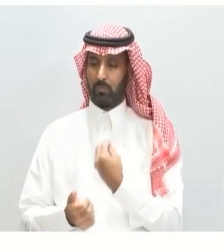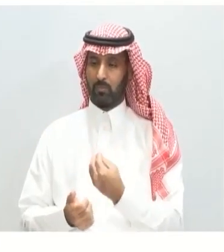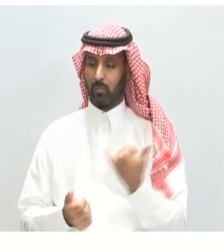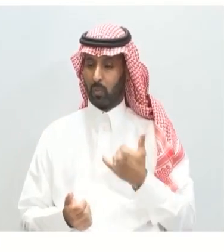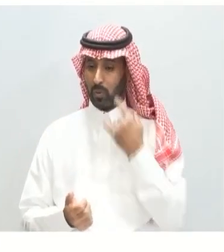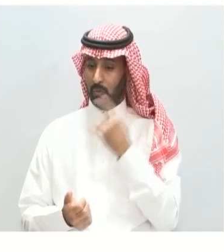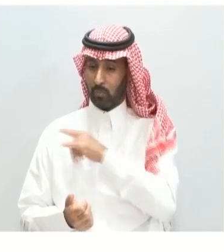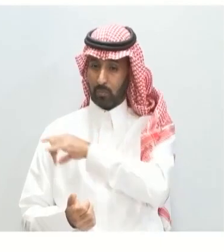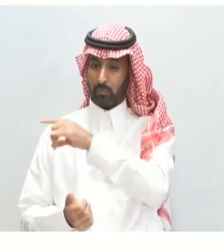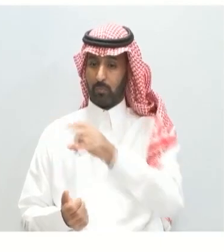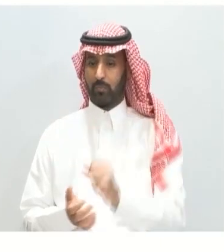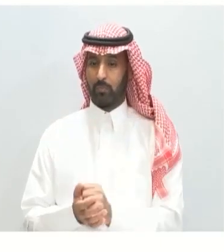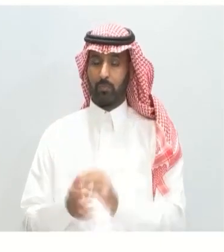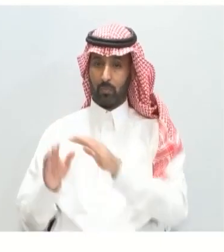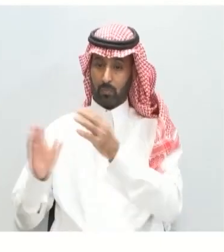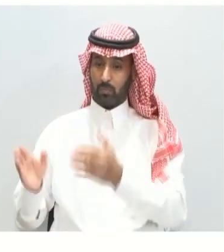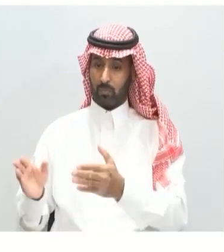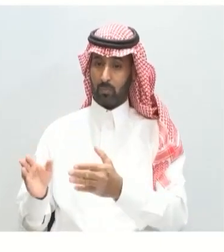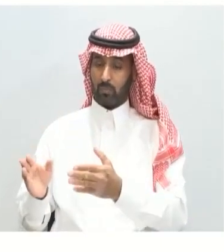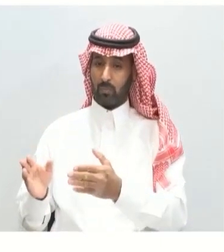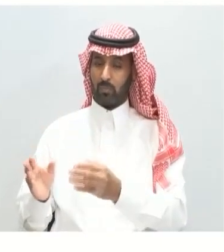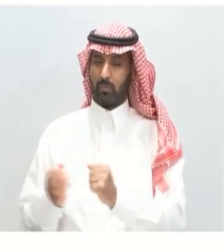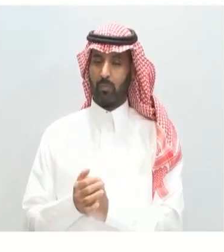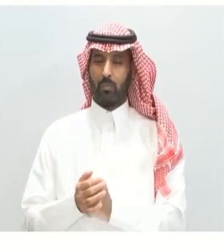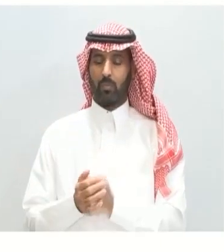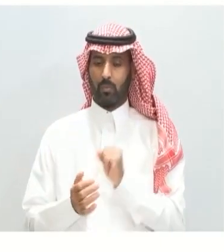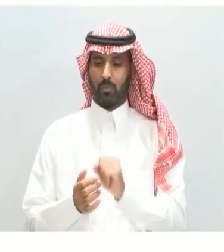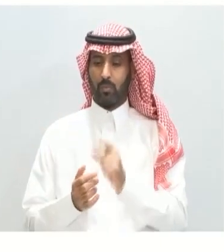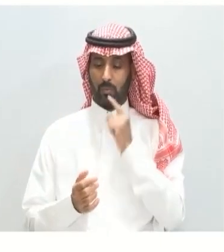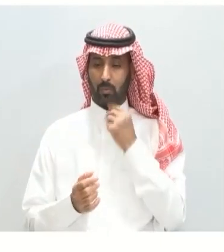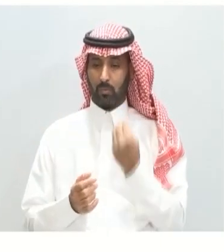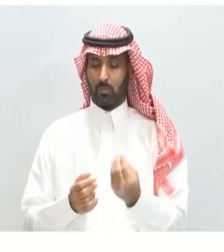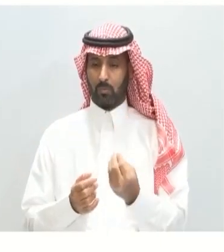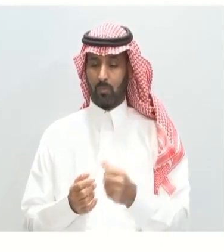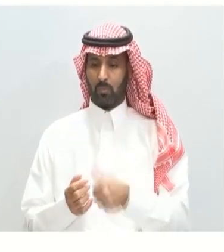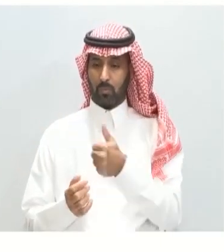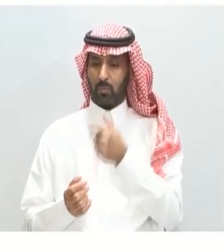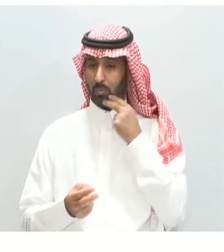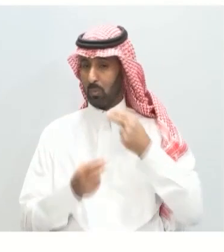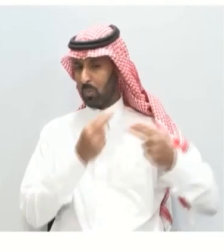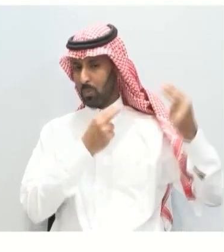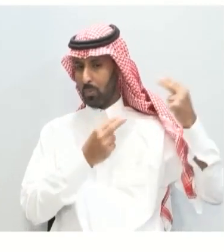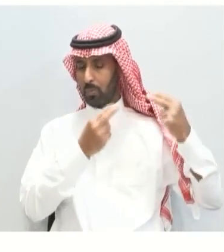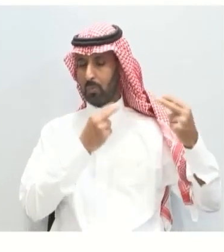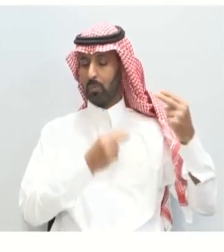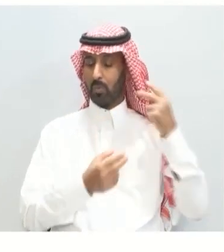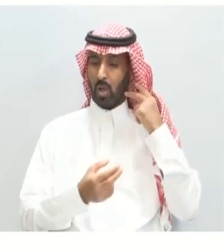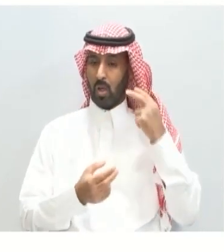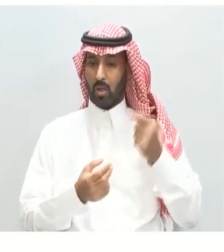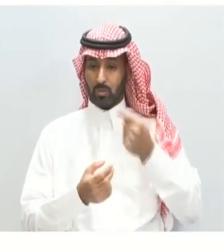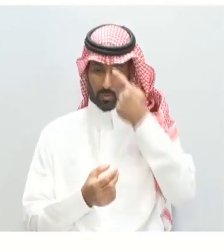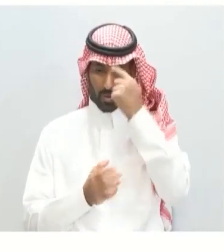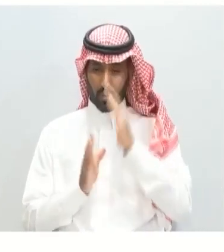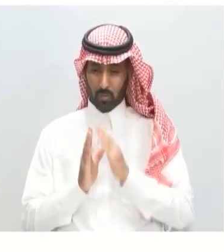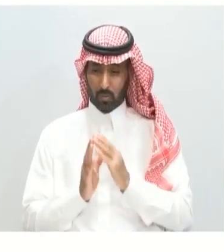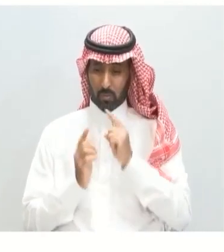interesting museums. And it has a fascinate history. So